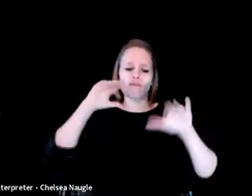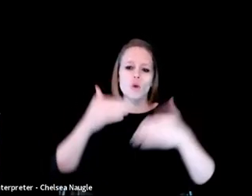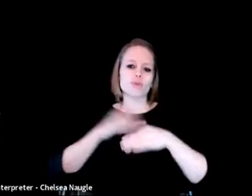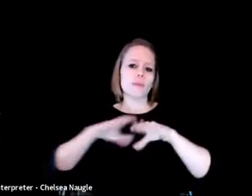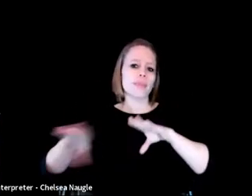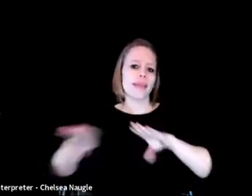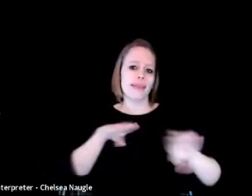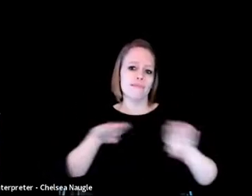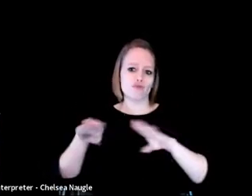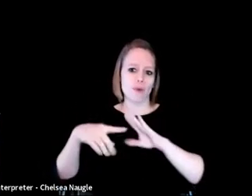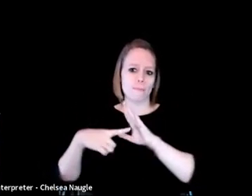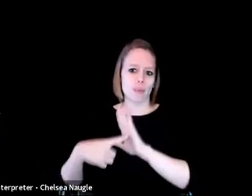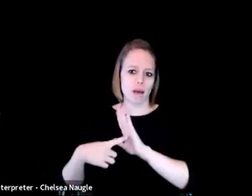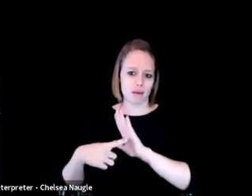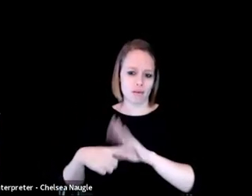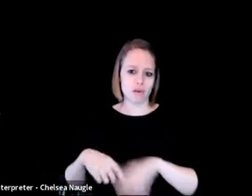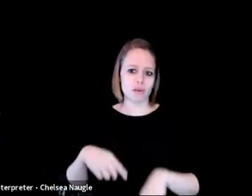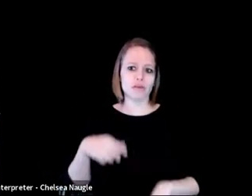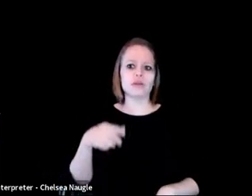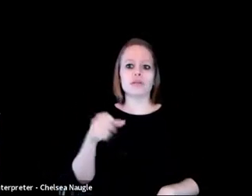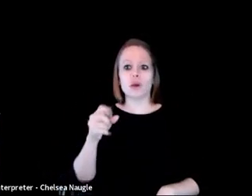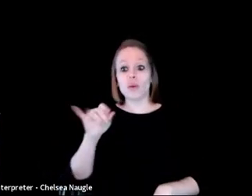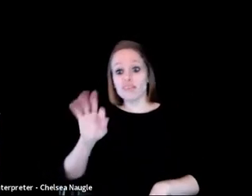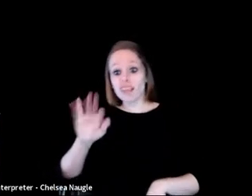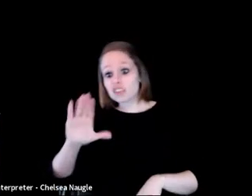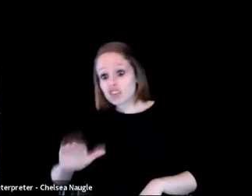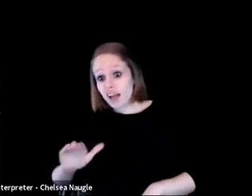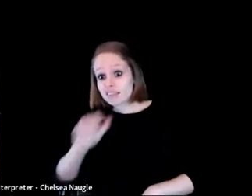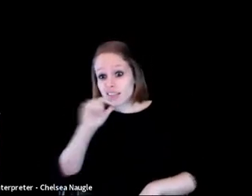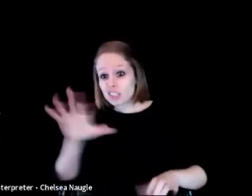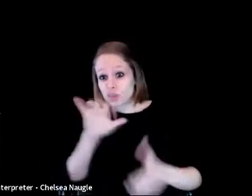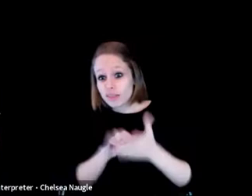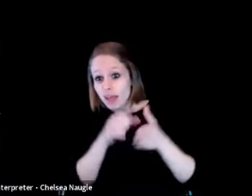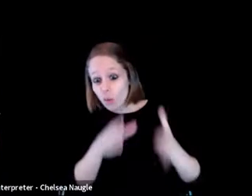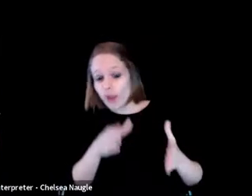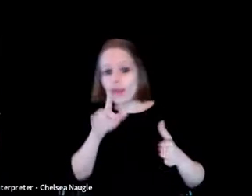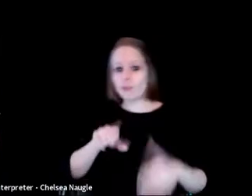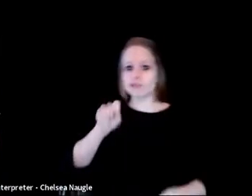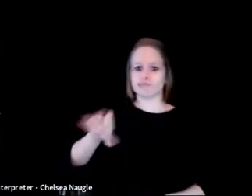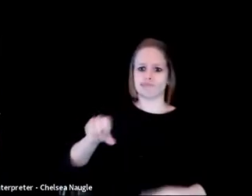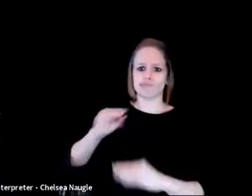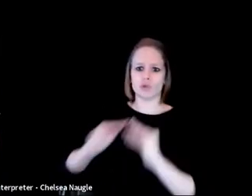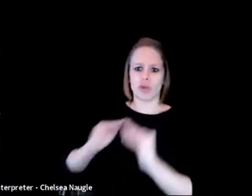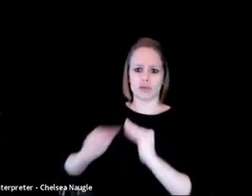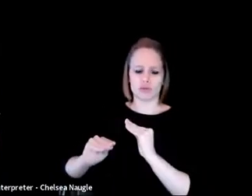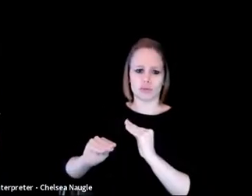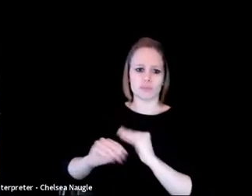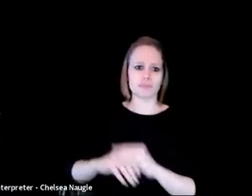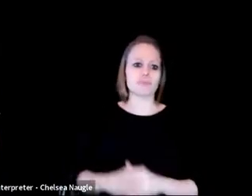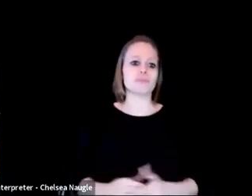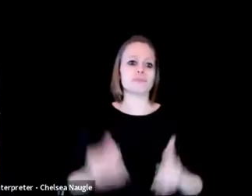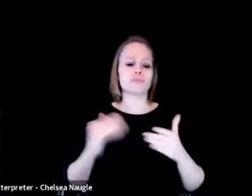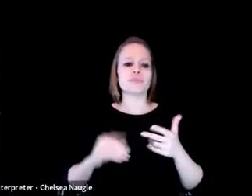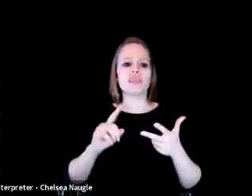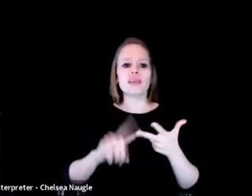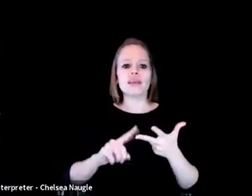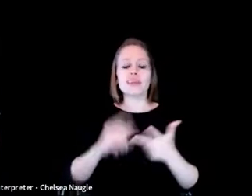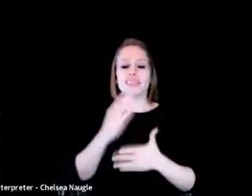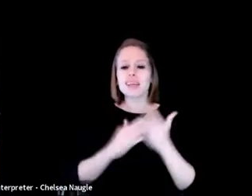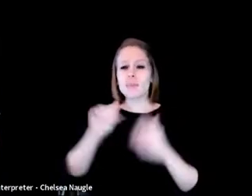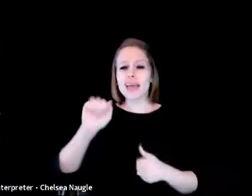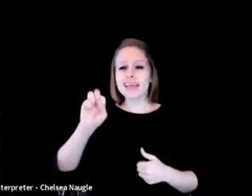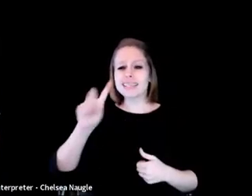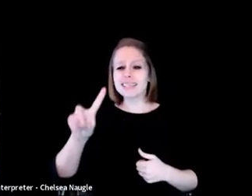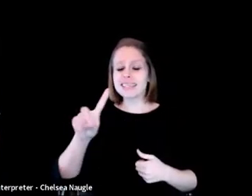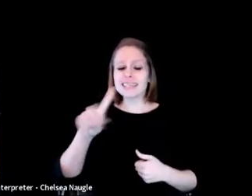that way, or there's a correction. There's some inflexibility with some ASD interventions, not all, and not by